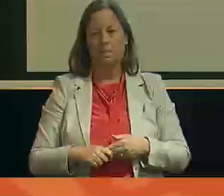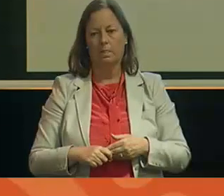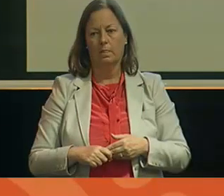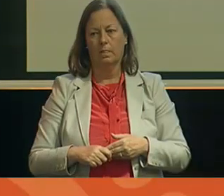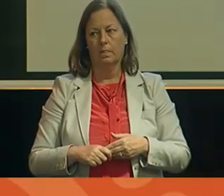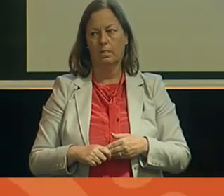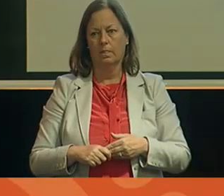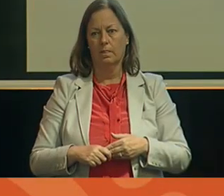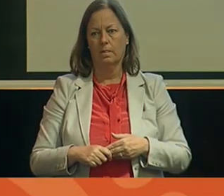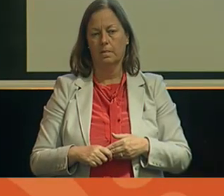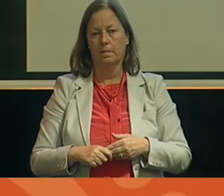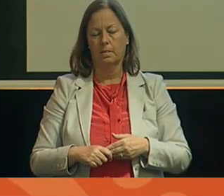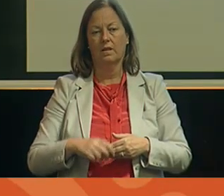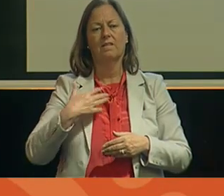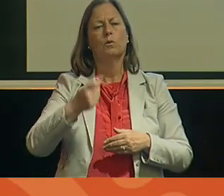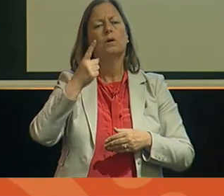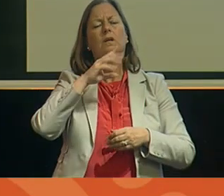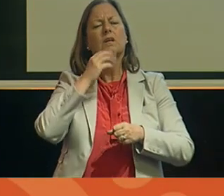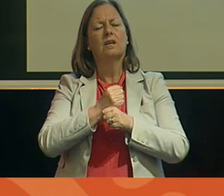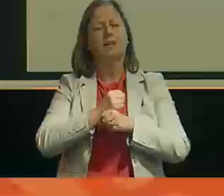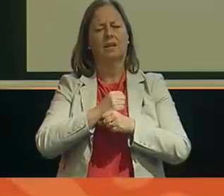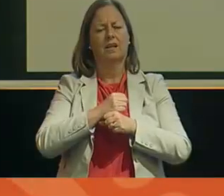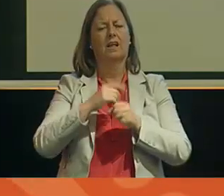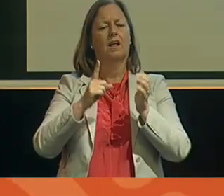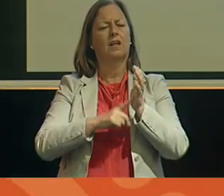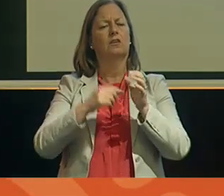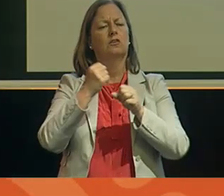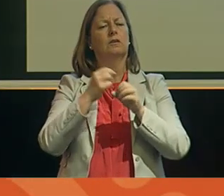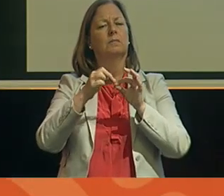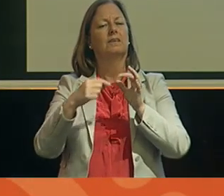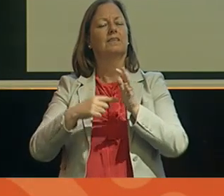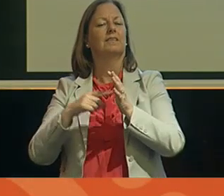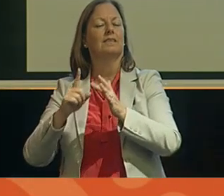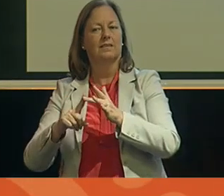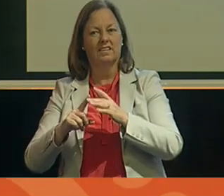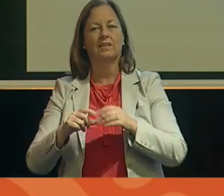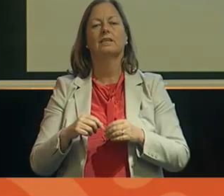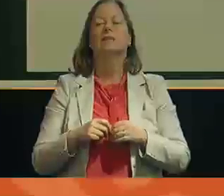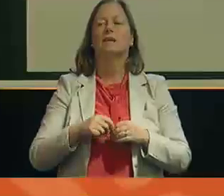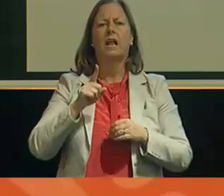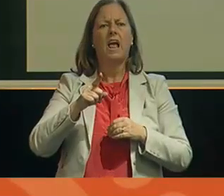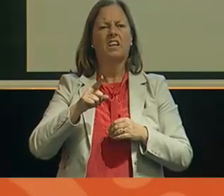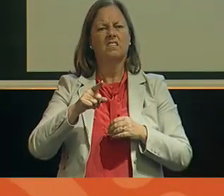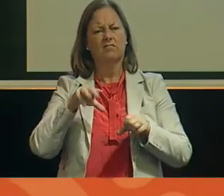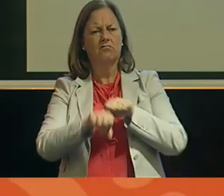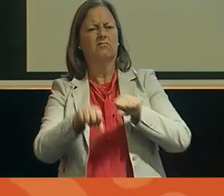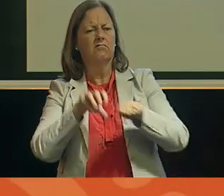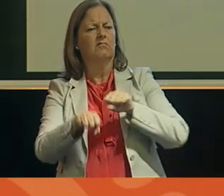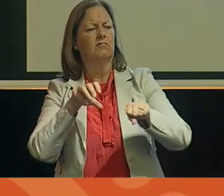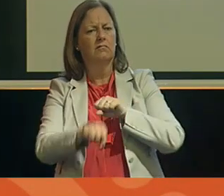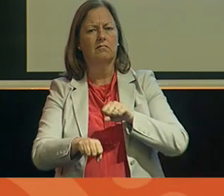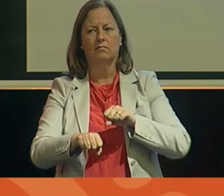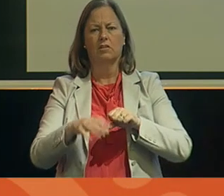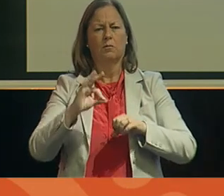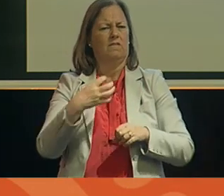have a politician giving LGBT hate remarks in the mainstream media. And I'm not afraid to say this because this is in the